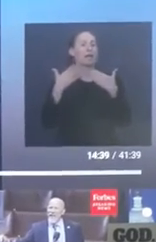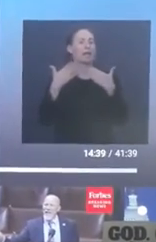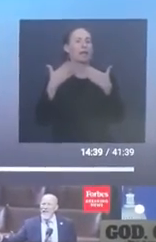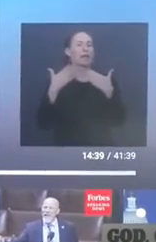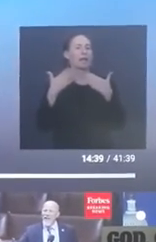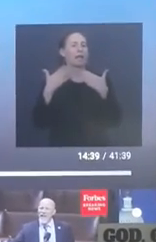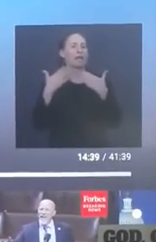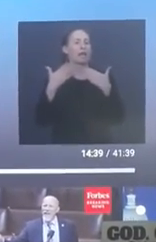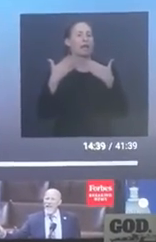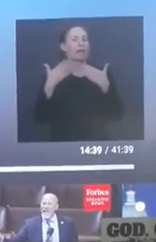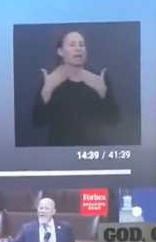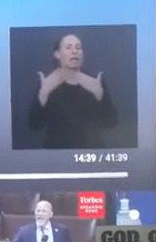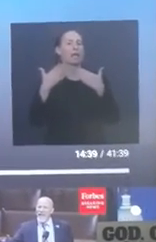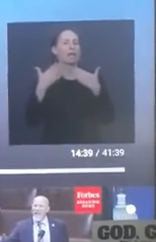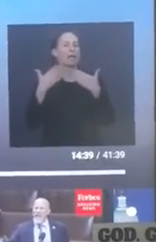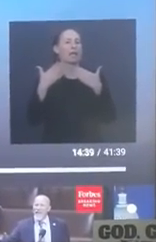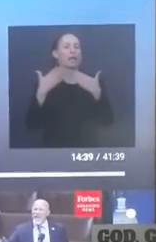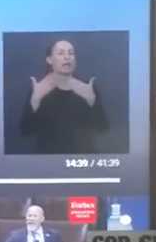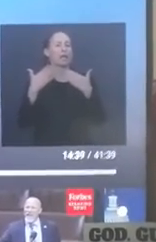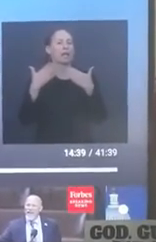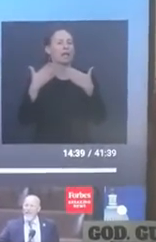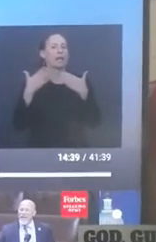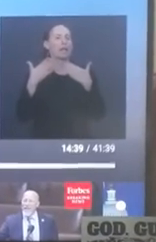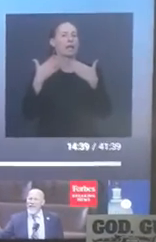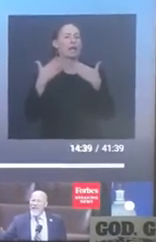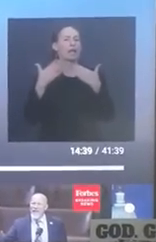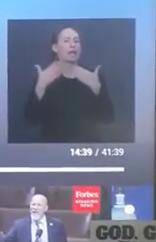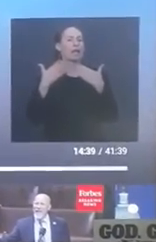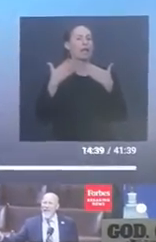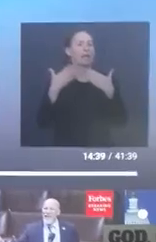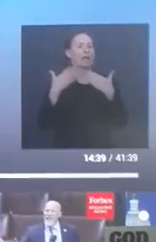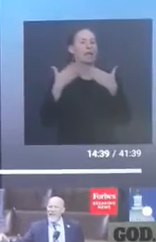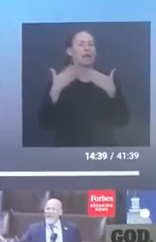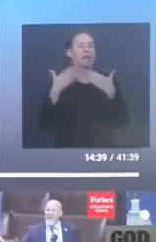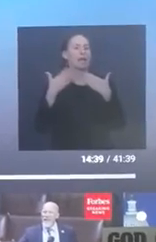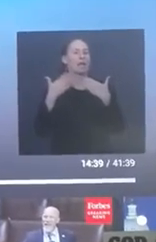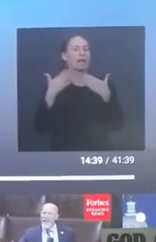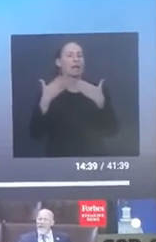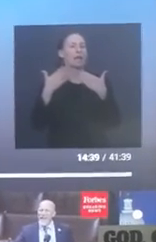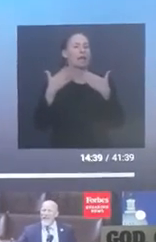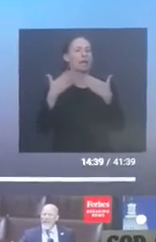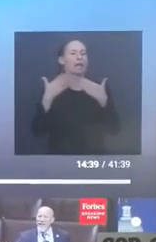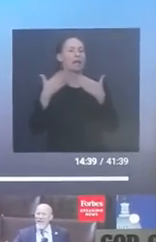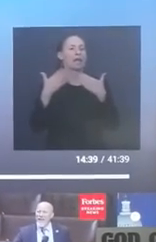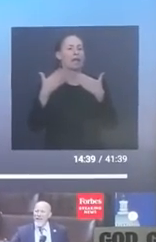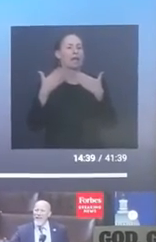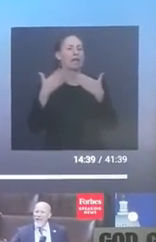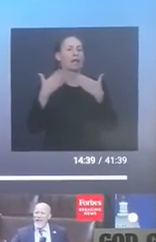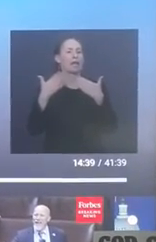You gotta watch Jen Psaki's face. That's hilarious. She hates Peter